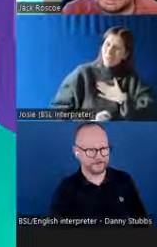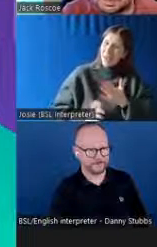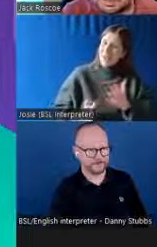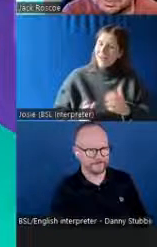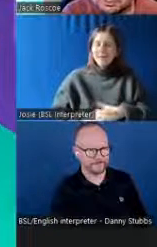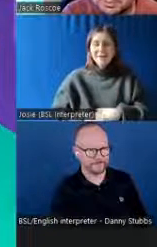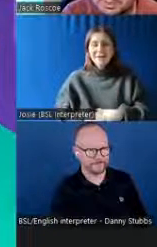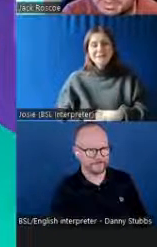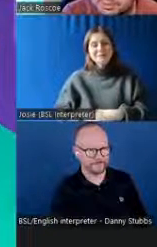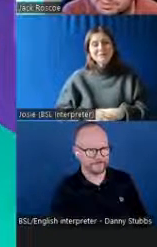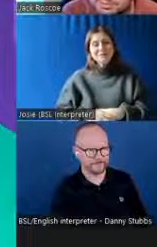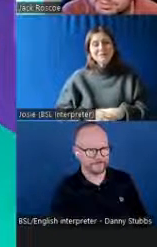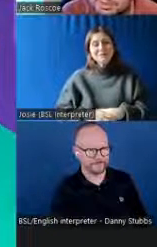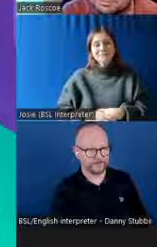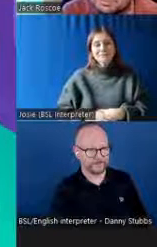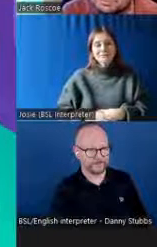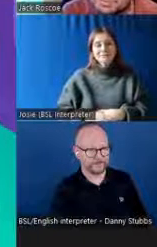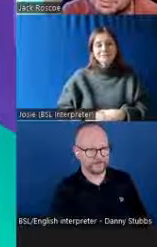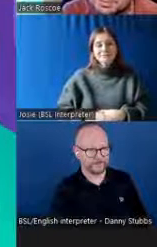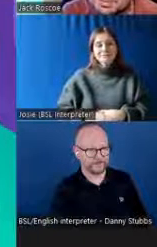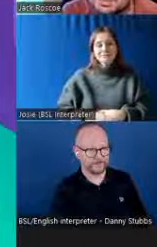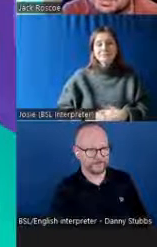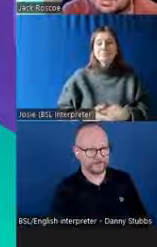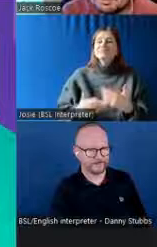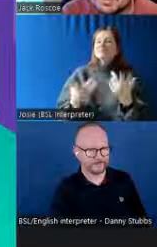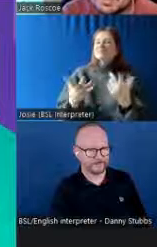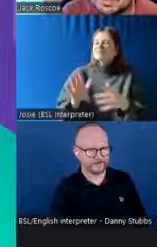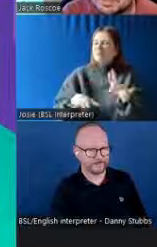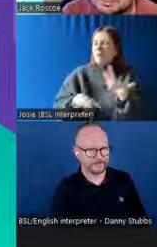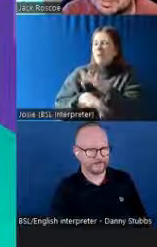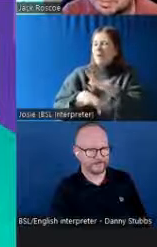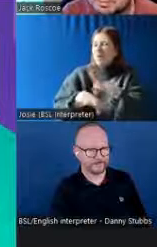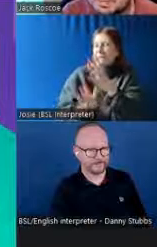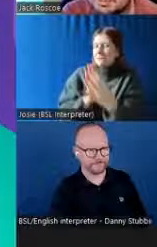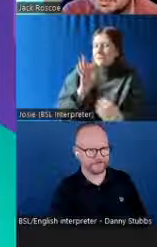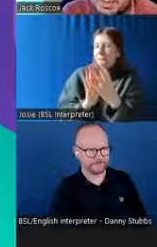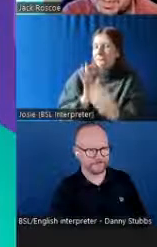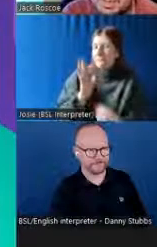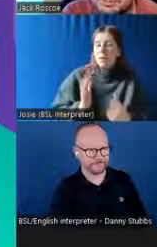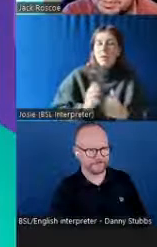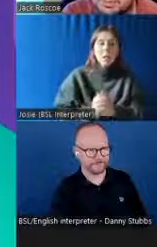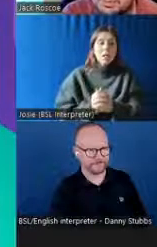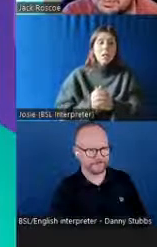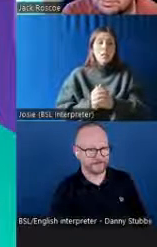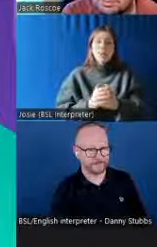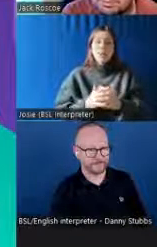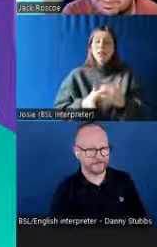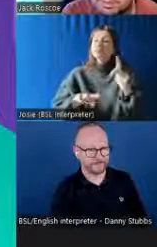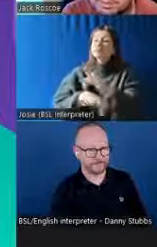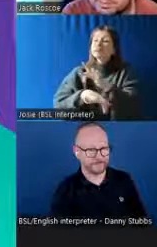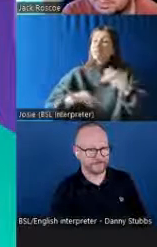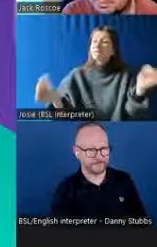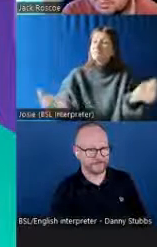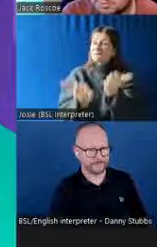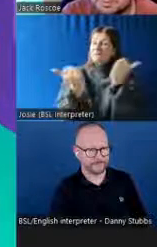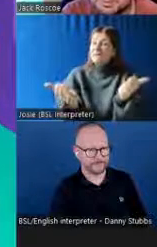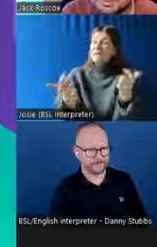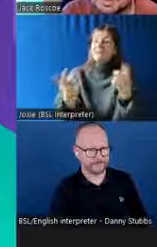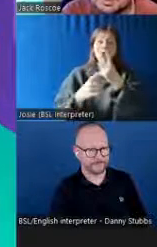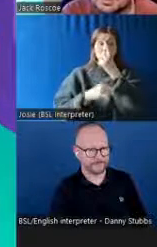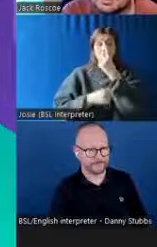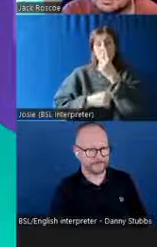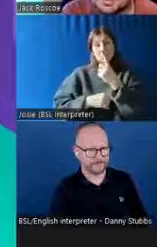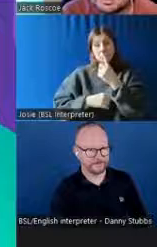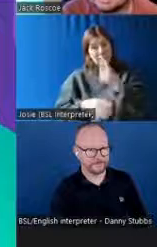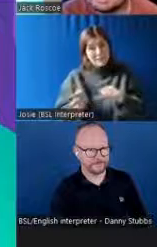It can be difficult to catch people after a performance, as everyone tends to leave at the same time. So one method that's becoming more popular